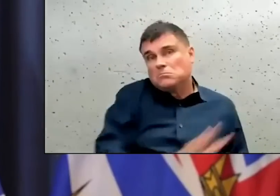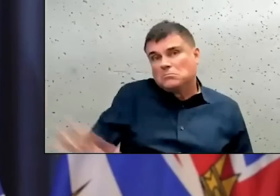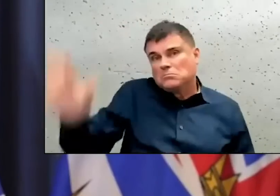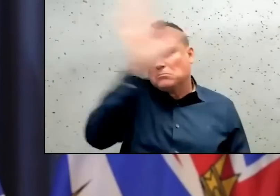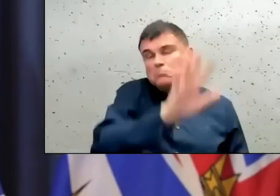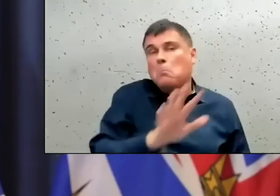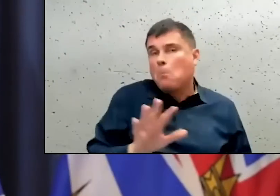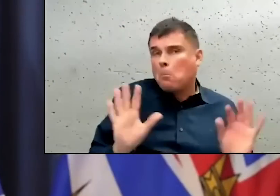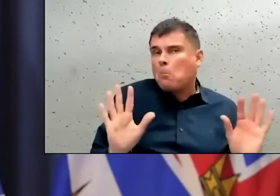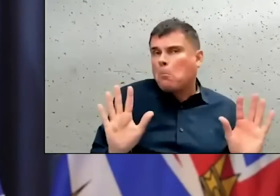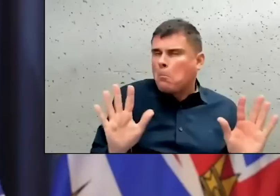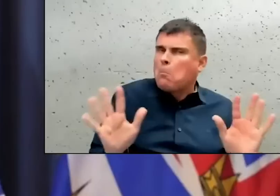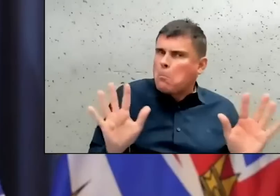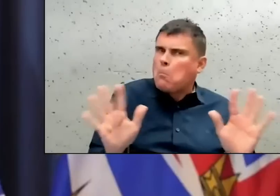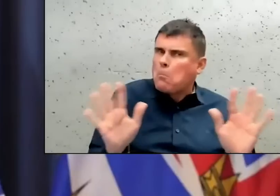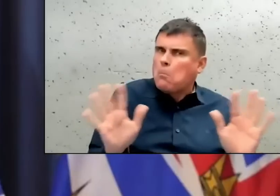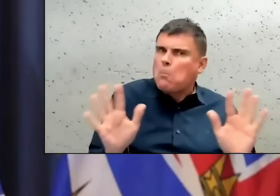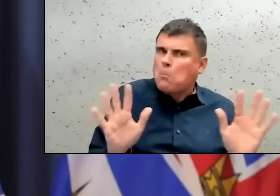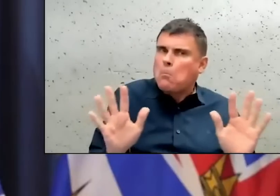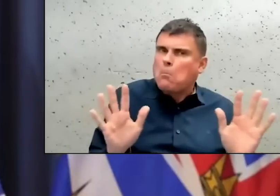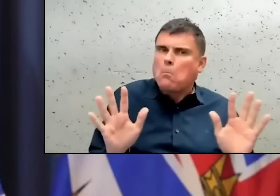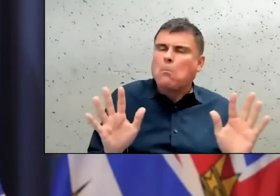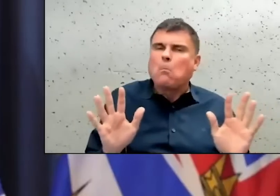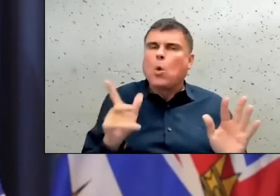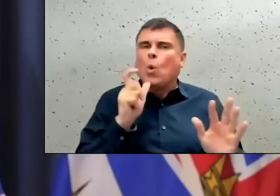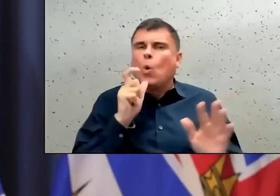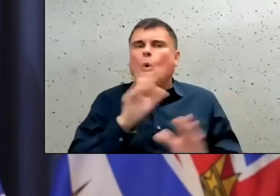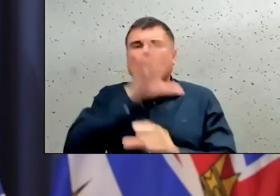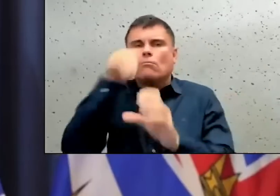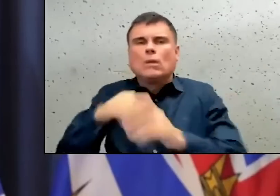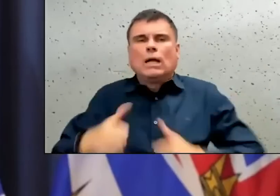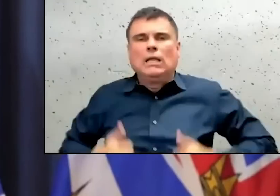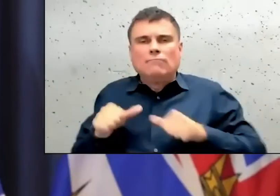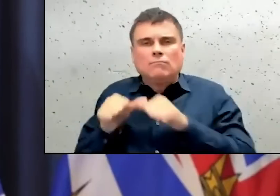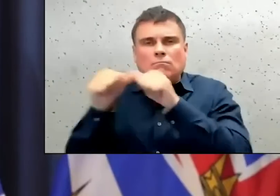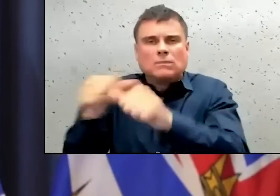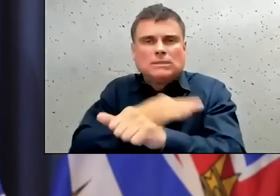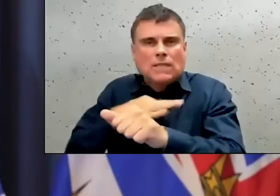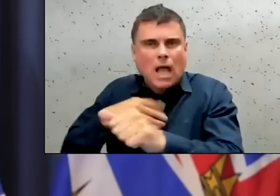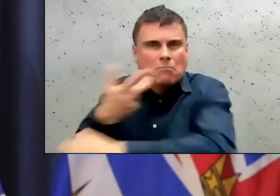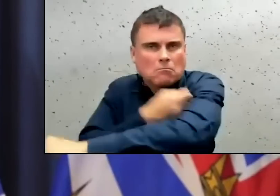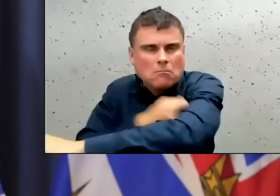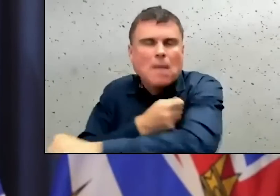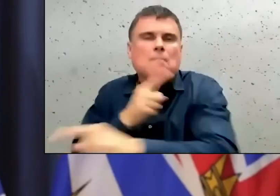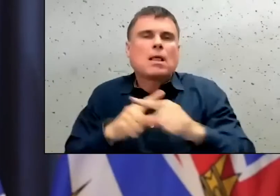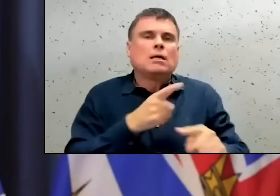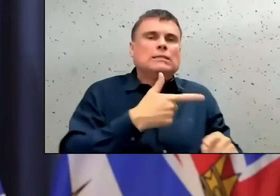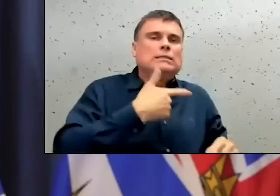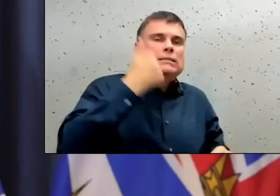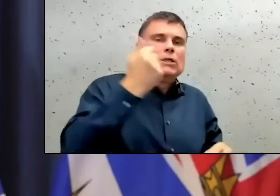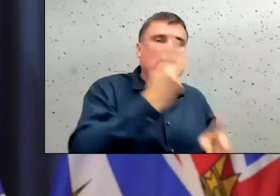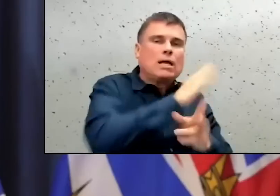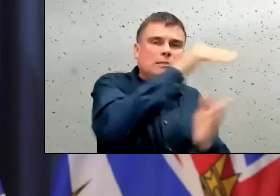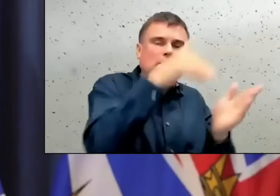in assisted living and in long-term care. I want to thank each and every one of us who's taken that